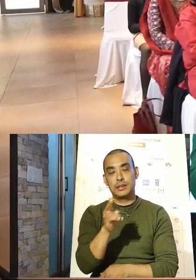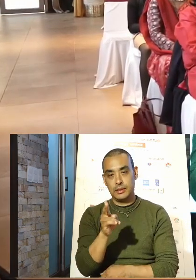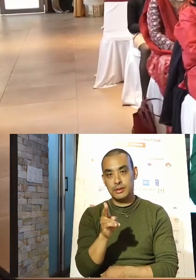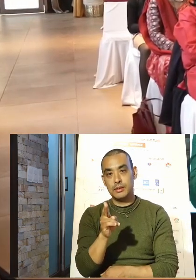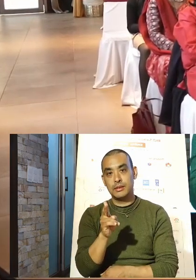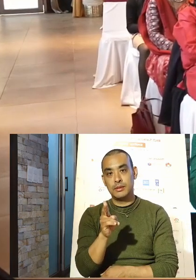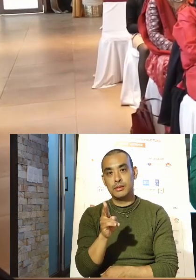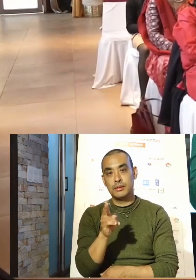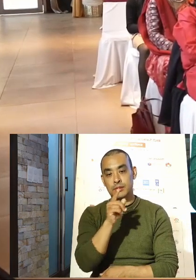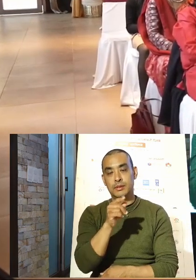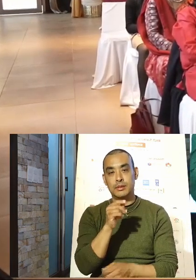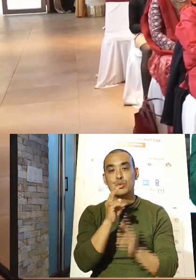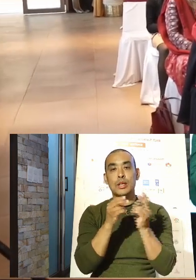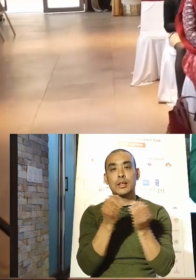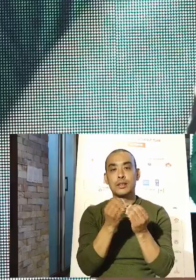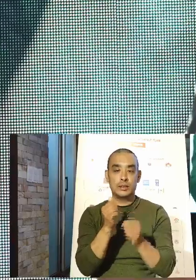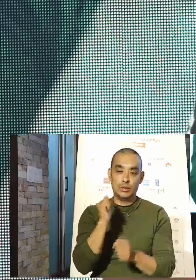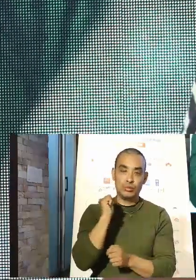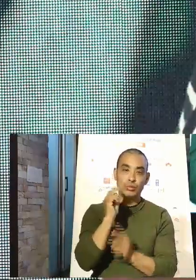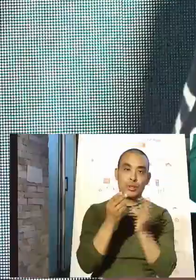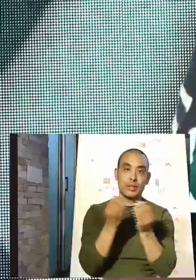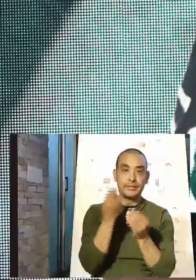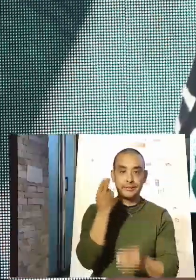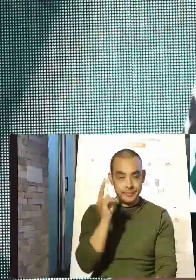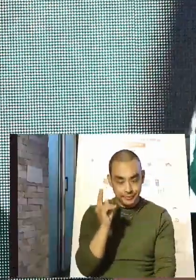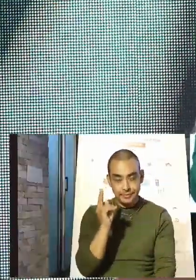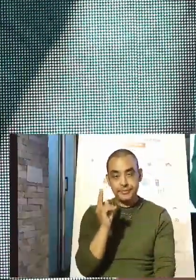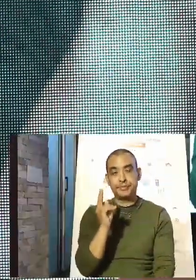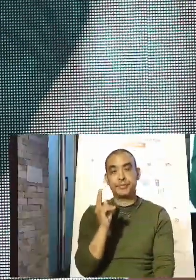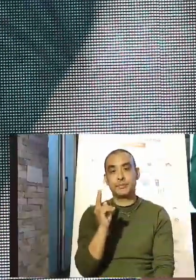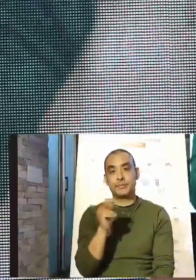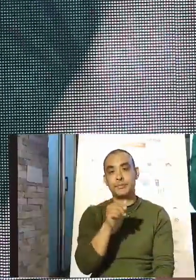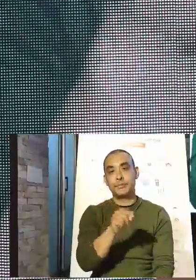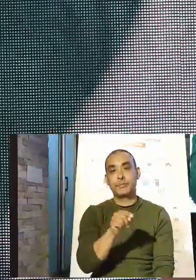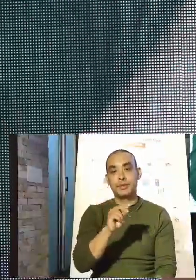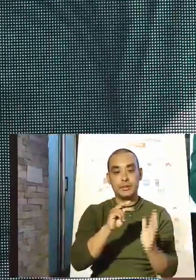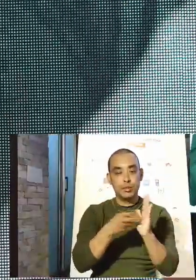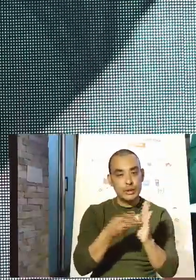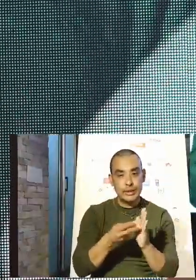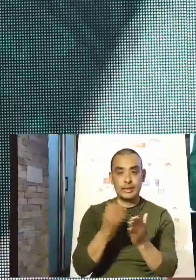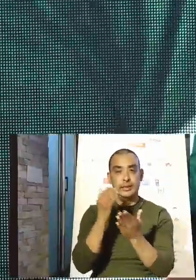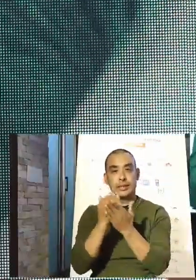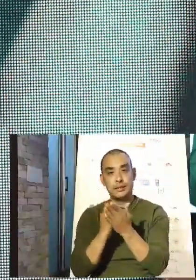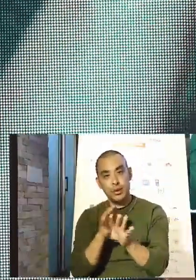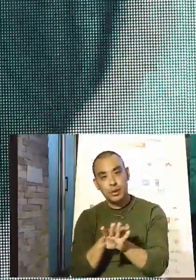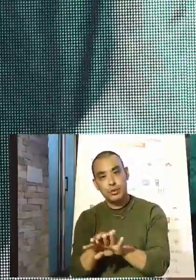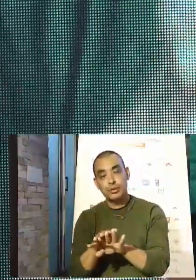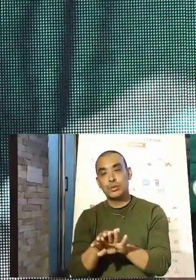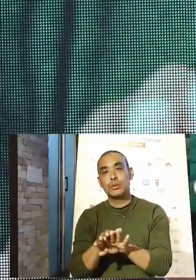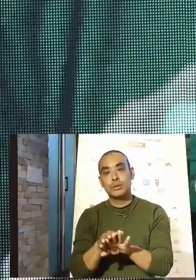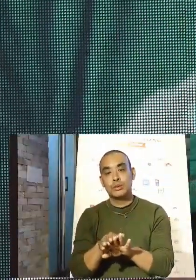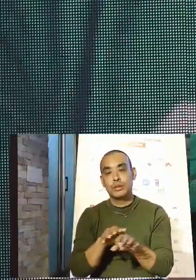Alliance and I, we were talking this just yesterday, how this projects and programs that focuses